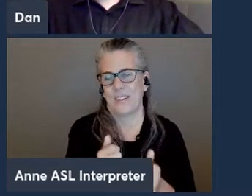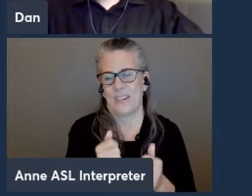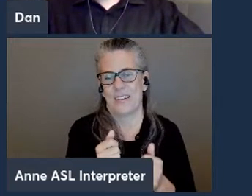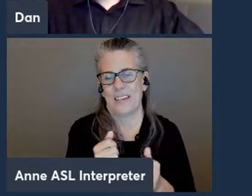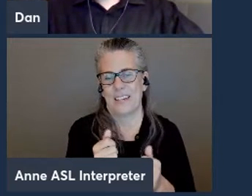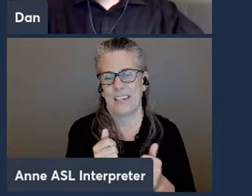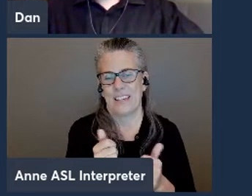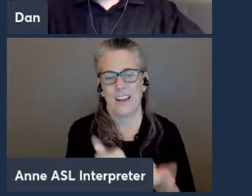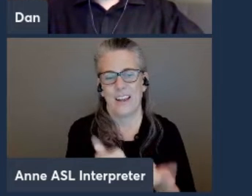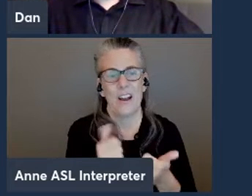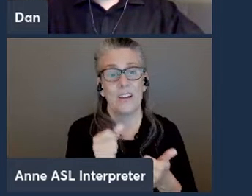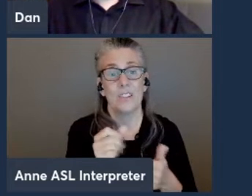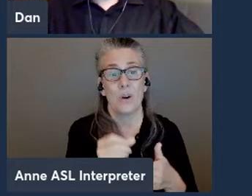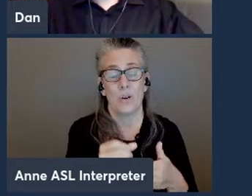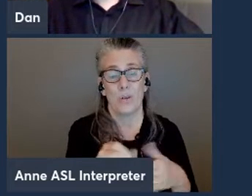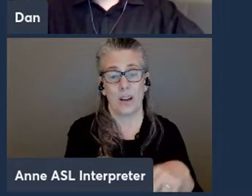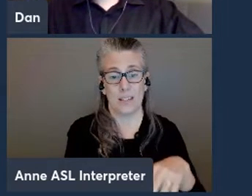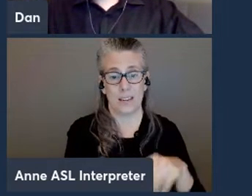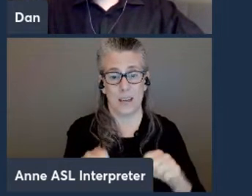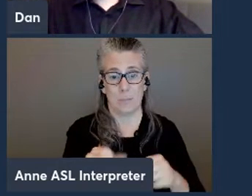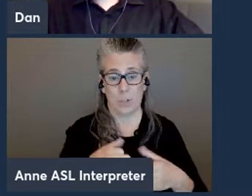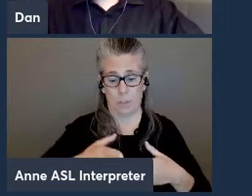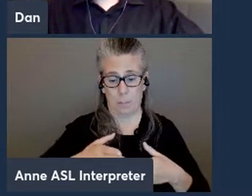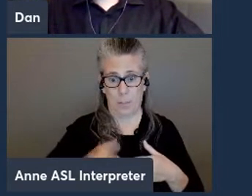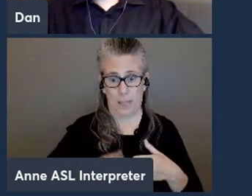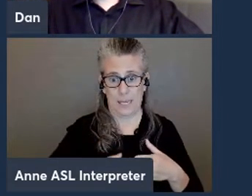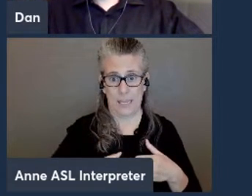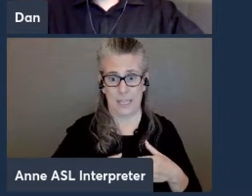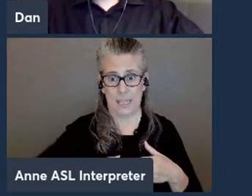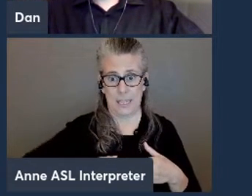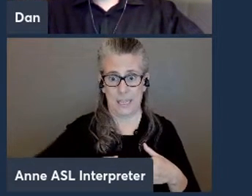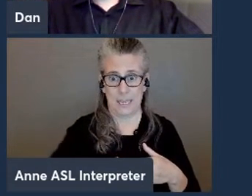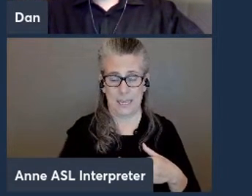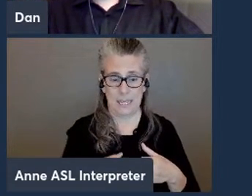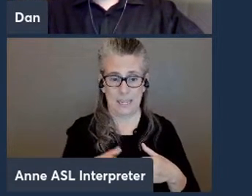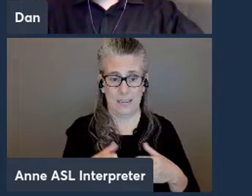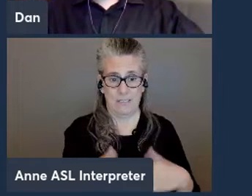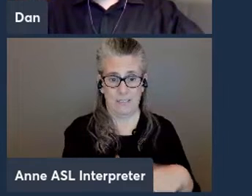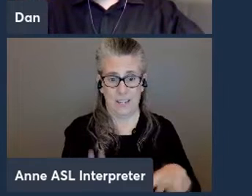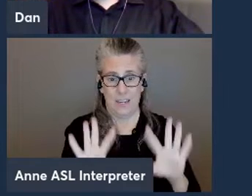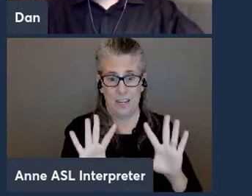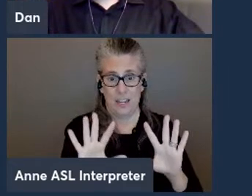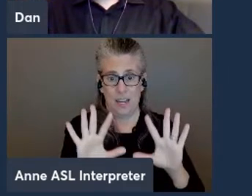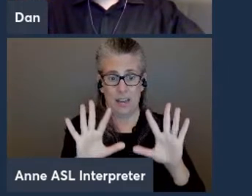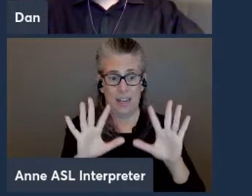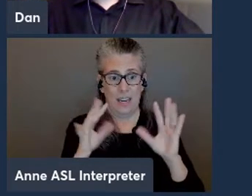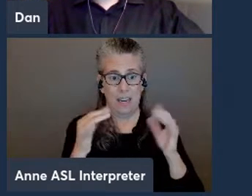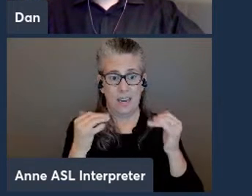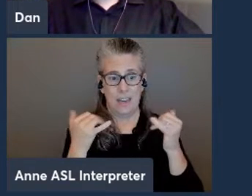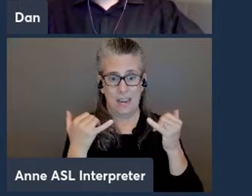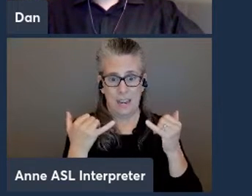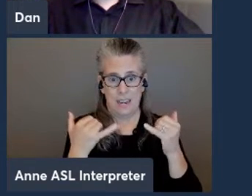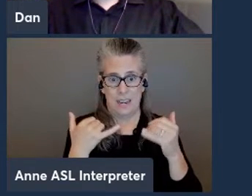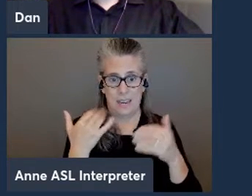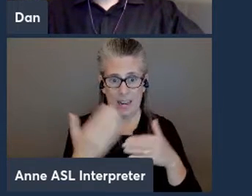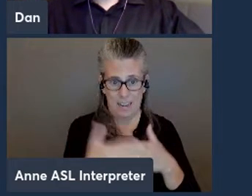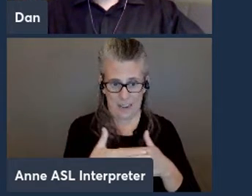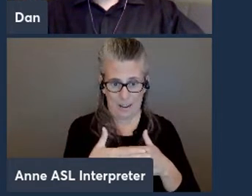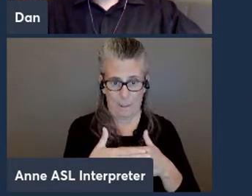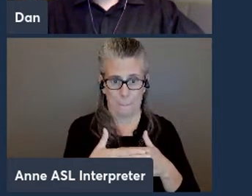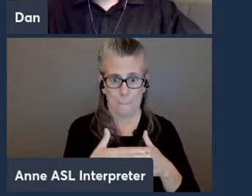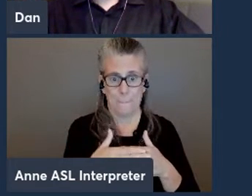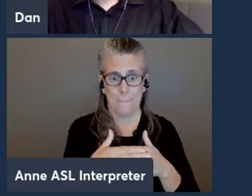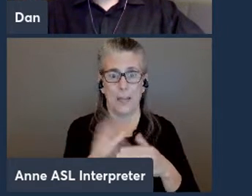cute. Hit pay, and I'm taken to adoption complete. That seemed to work out fine. Okay. I can go through, and I could do